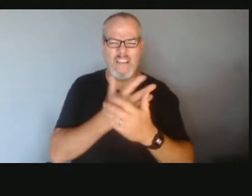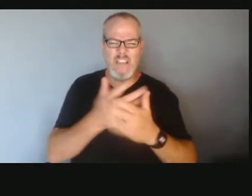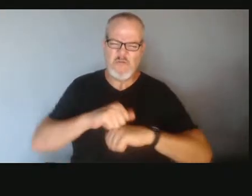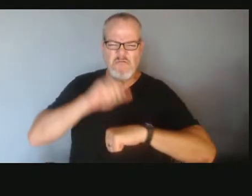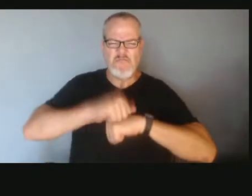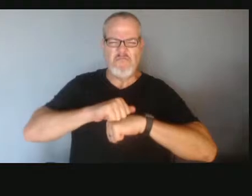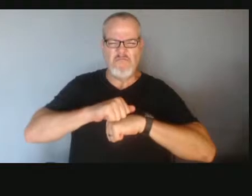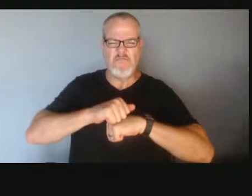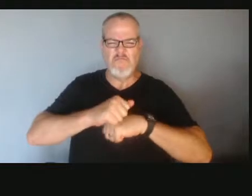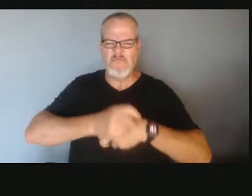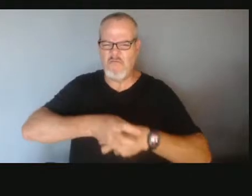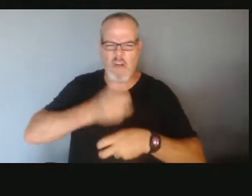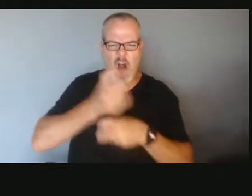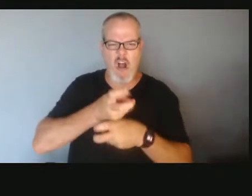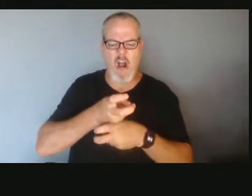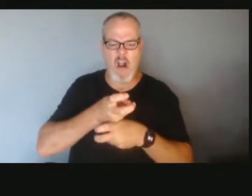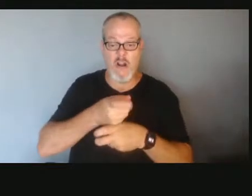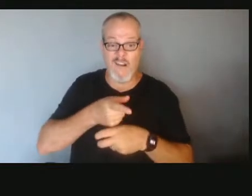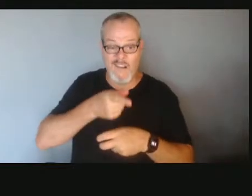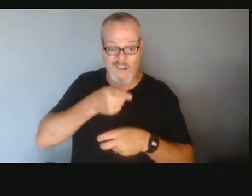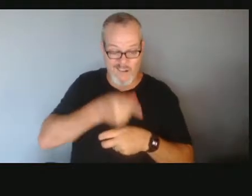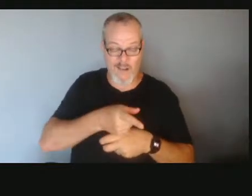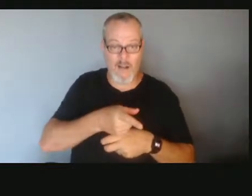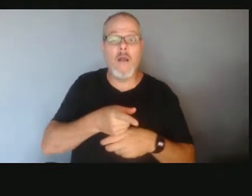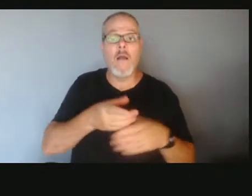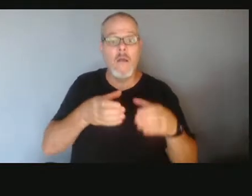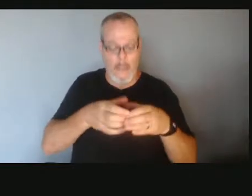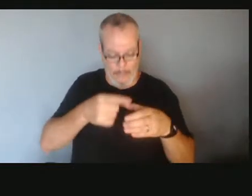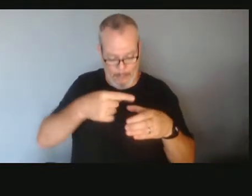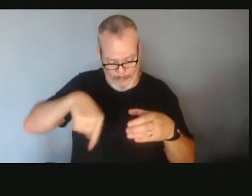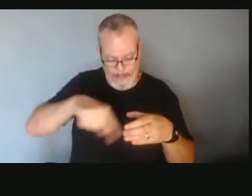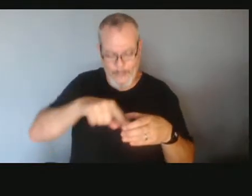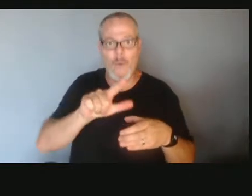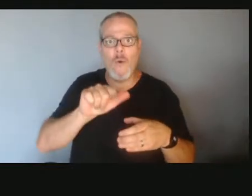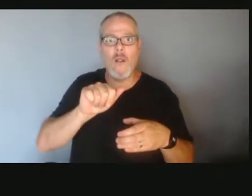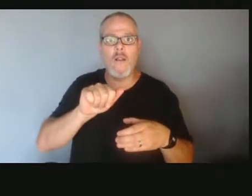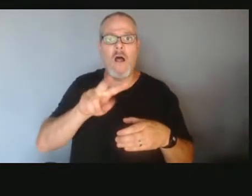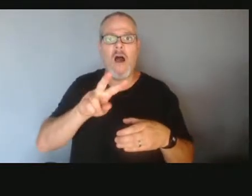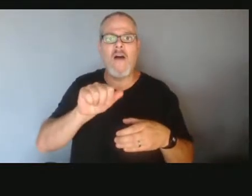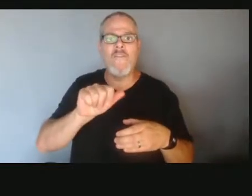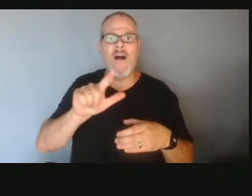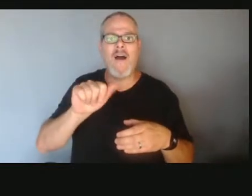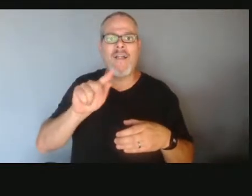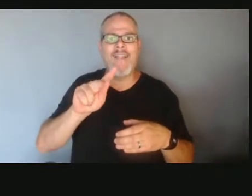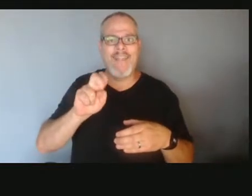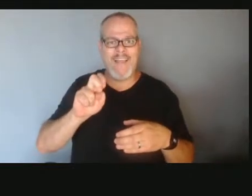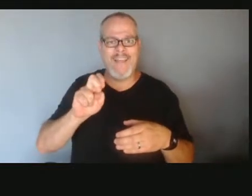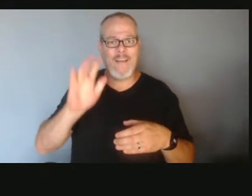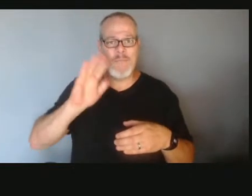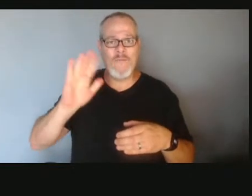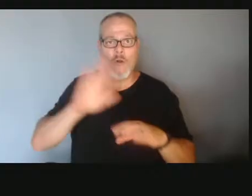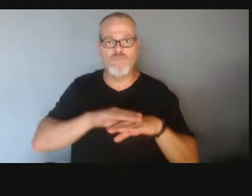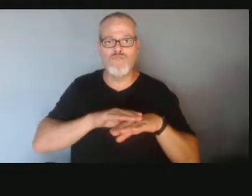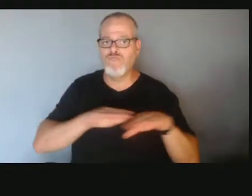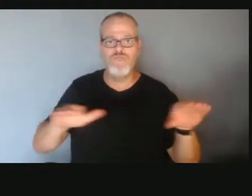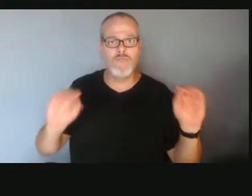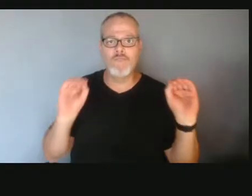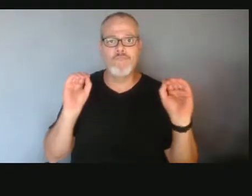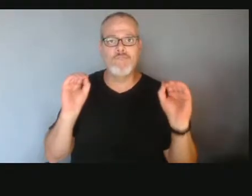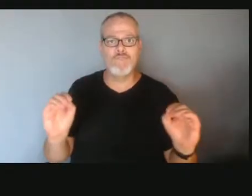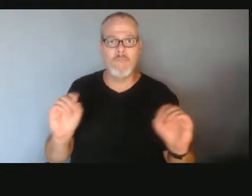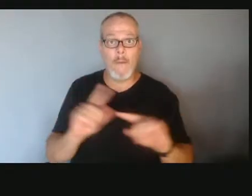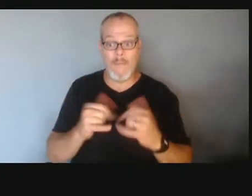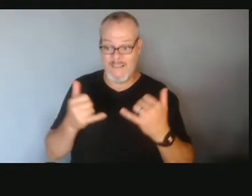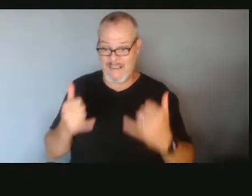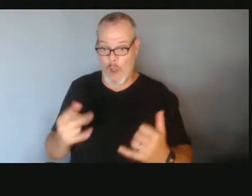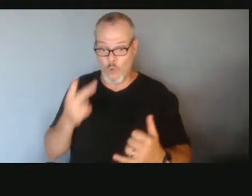and through the ponded lava lake that had been there before from the previous eruption since 2020. But we were breaking through the